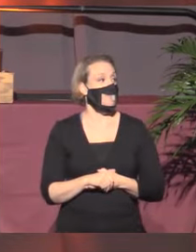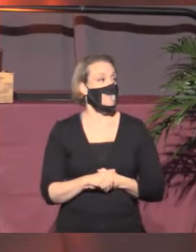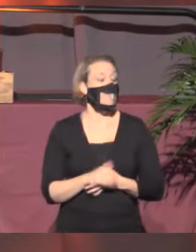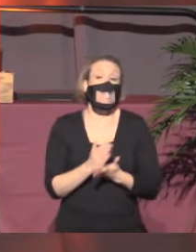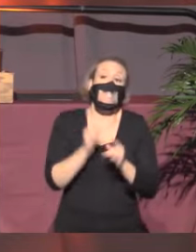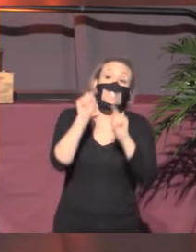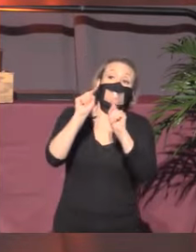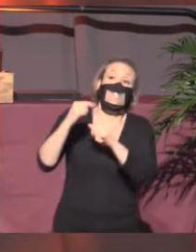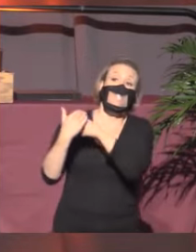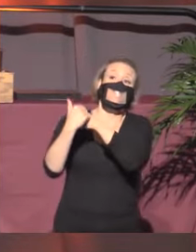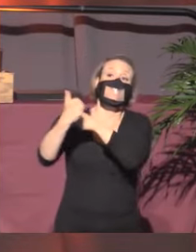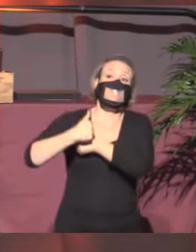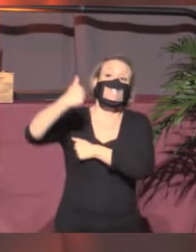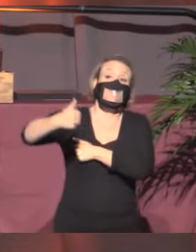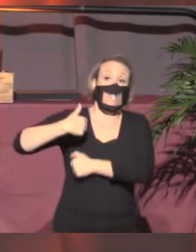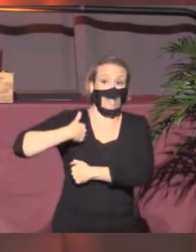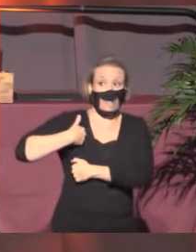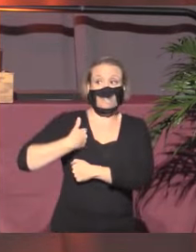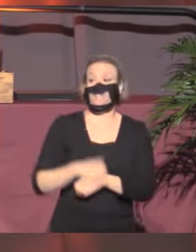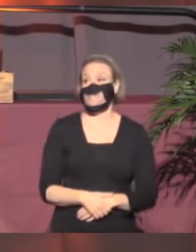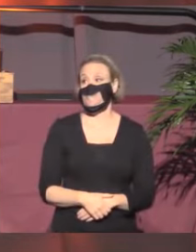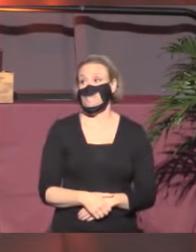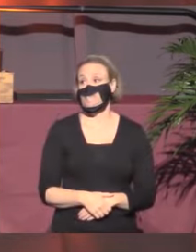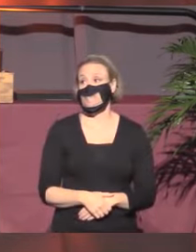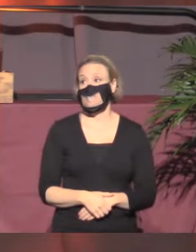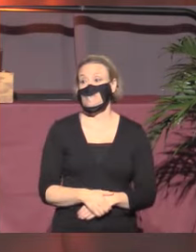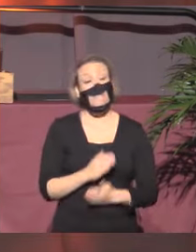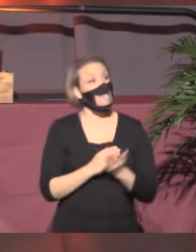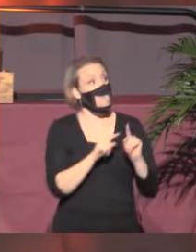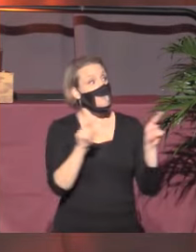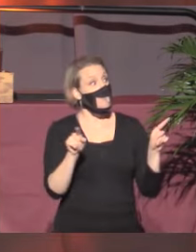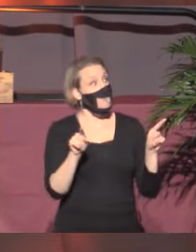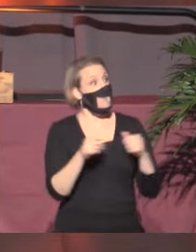student. Some of you were responsible for someone else,